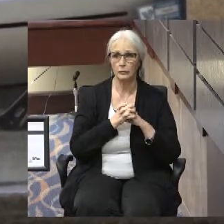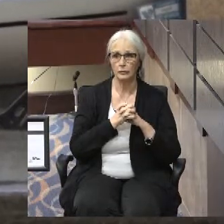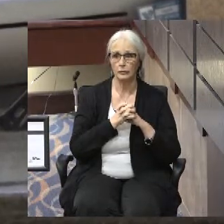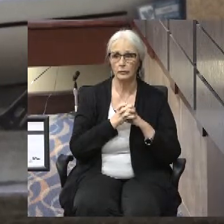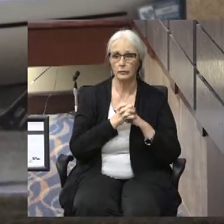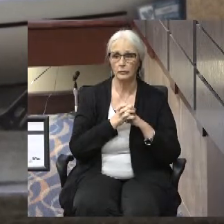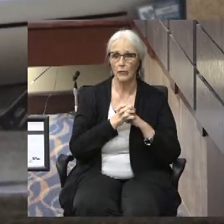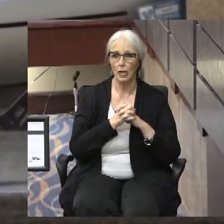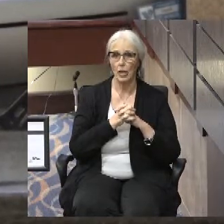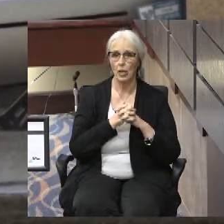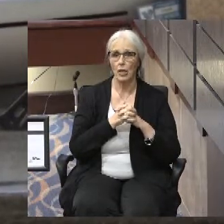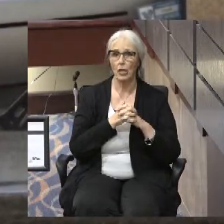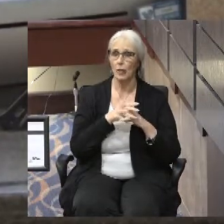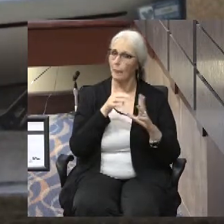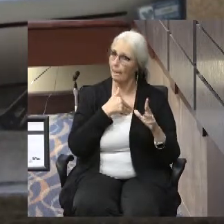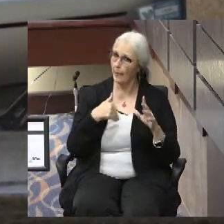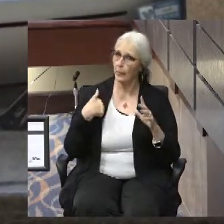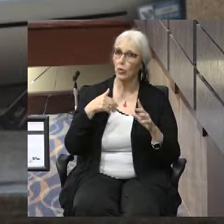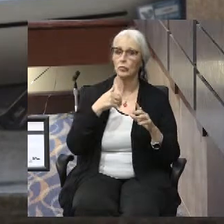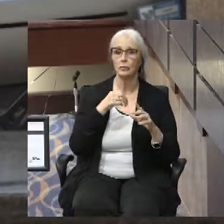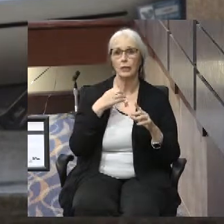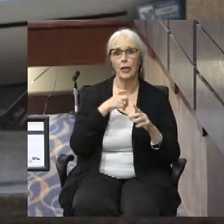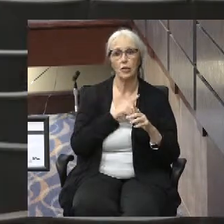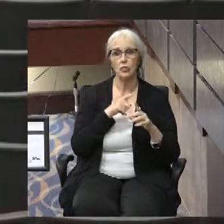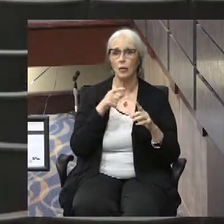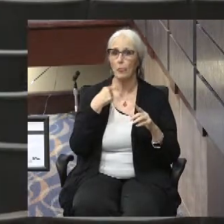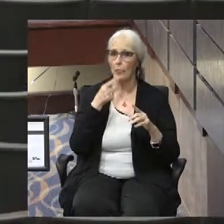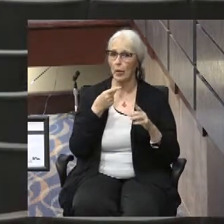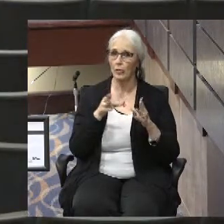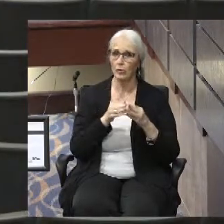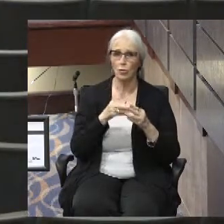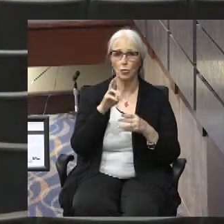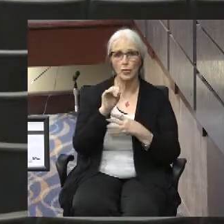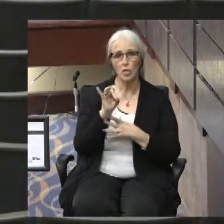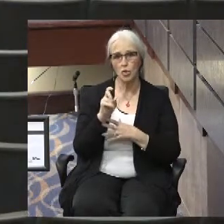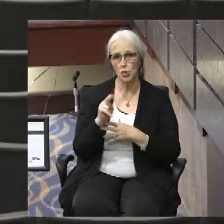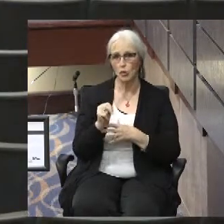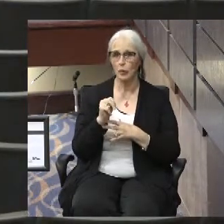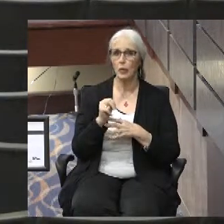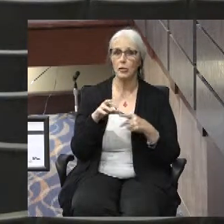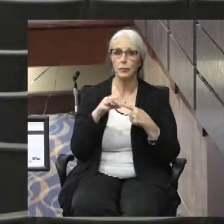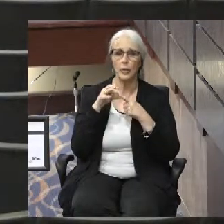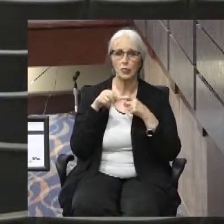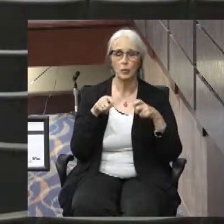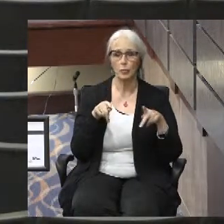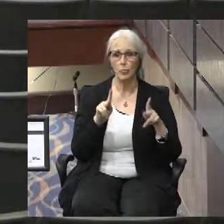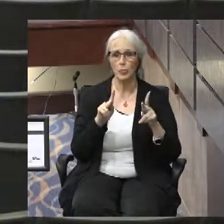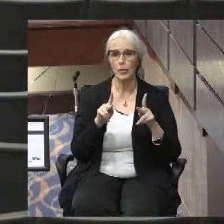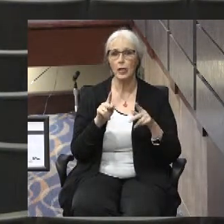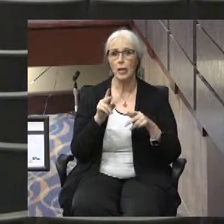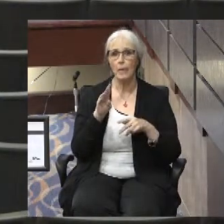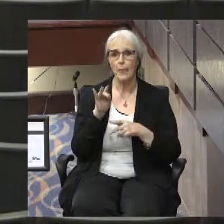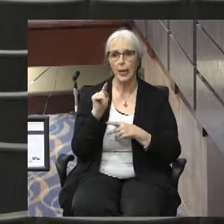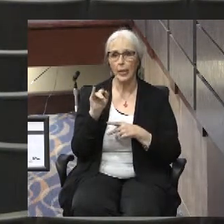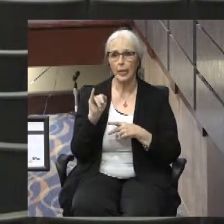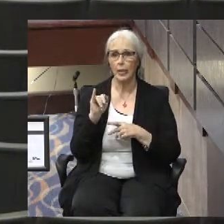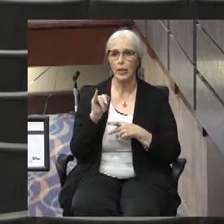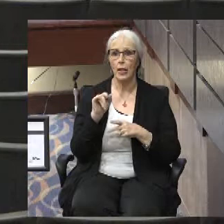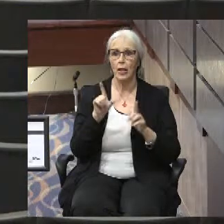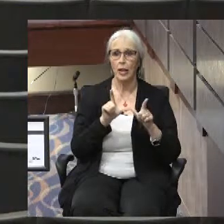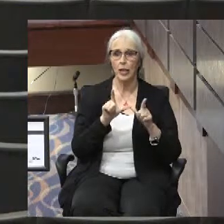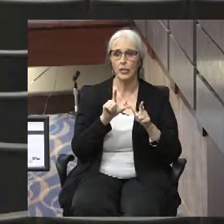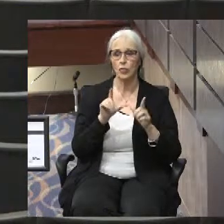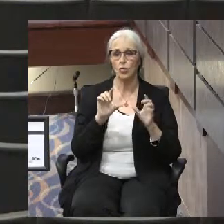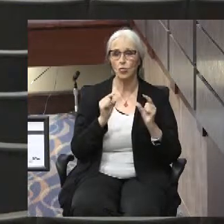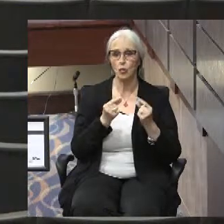Honorable Mayor, members of the council, this is a public hearing to consider a resolution granting a special permit to Patty Herbert for a licensed group home in R1A